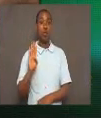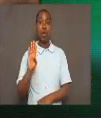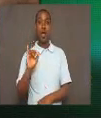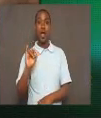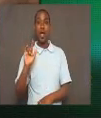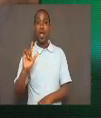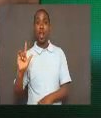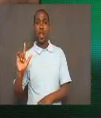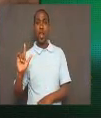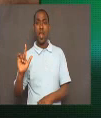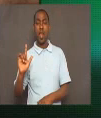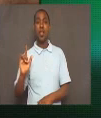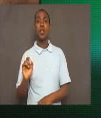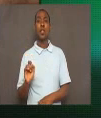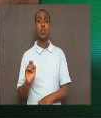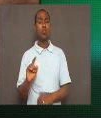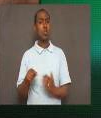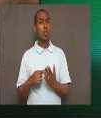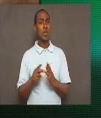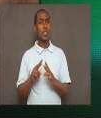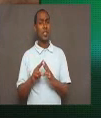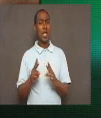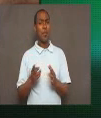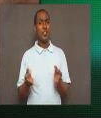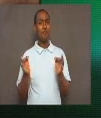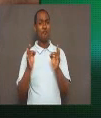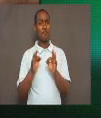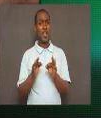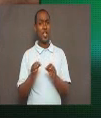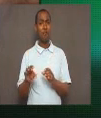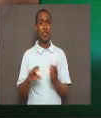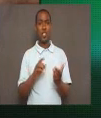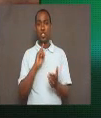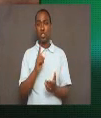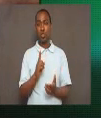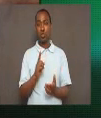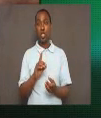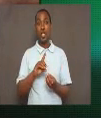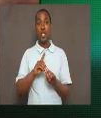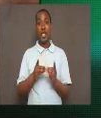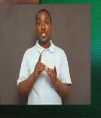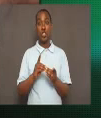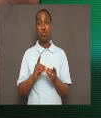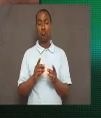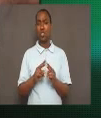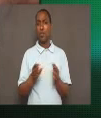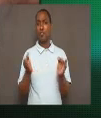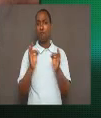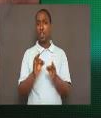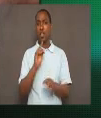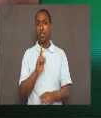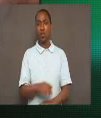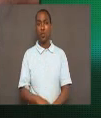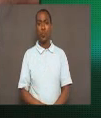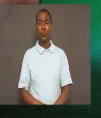produces bile, which is a very important fluid that is necessary for digestion.